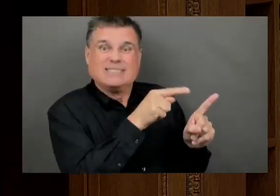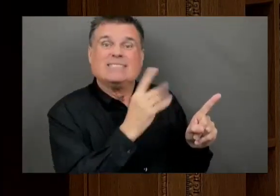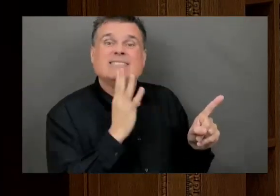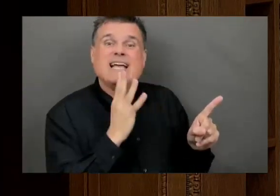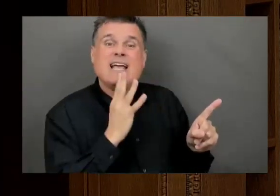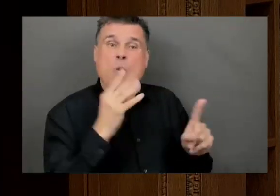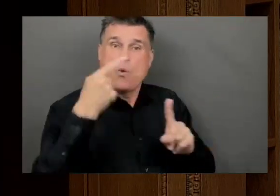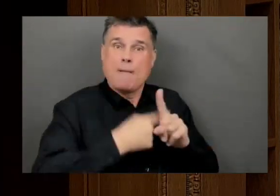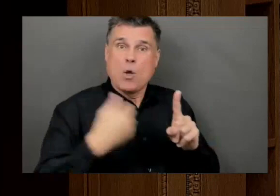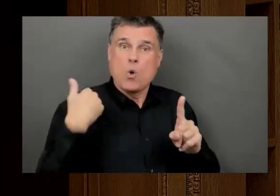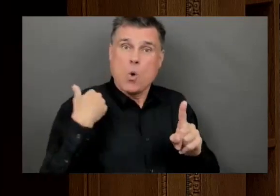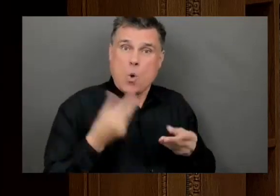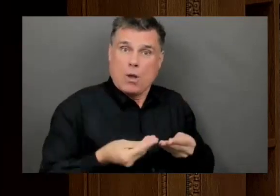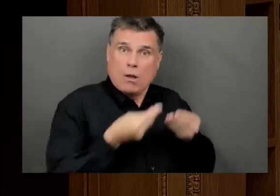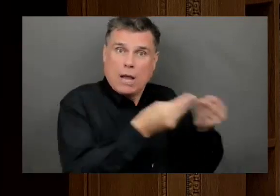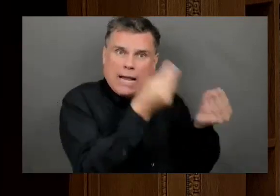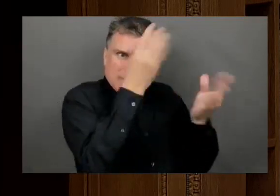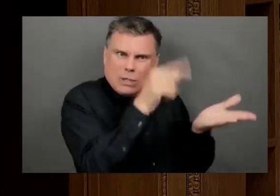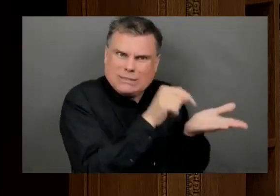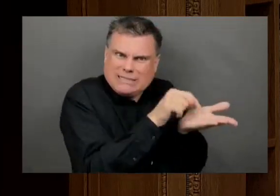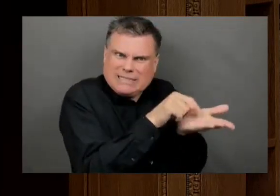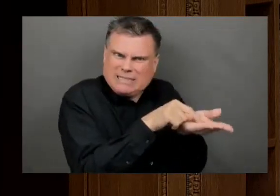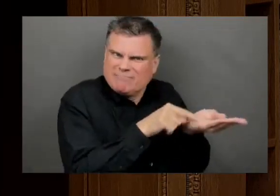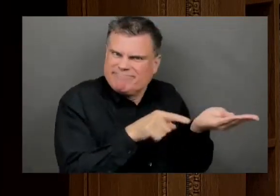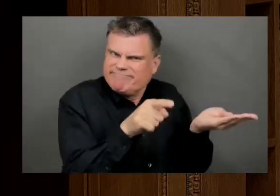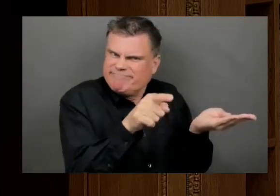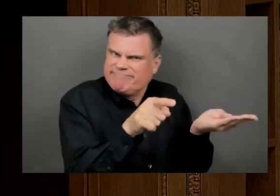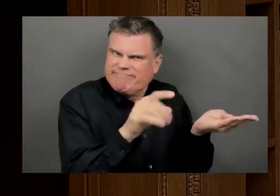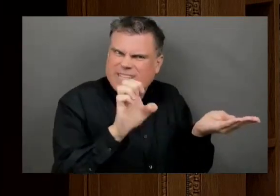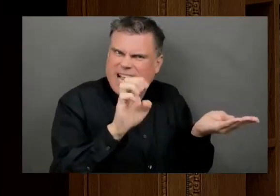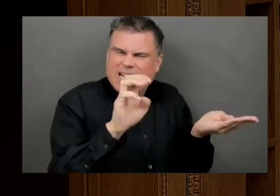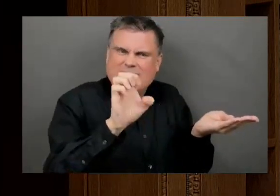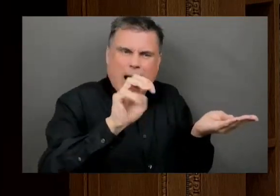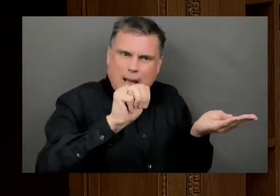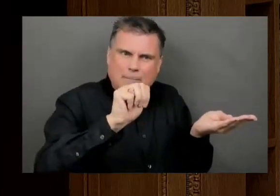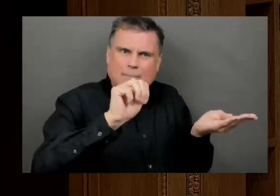trust, perhaps involving millions of dollars.